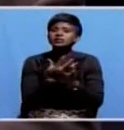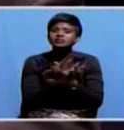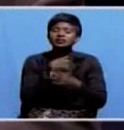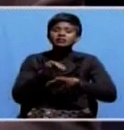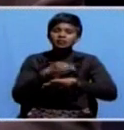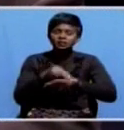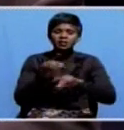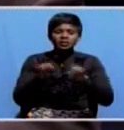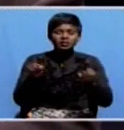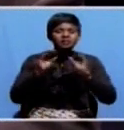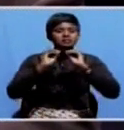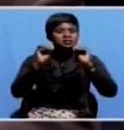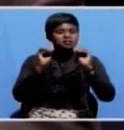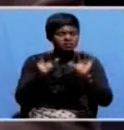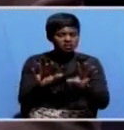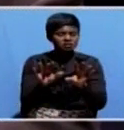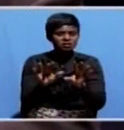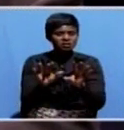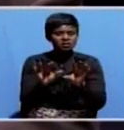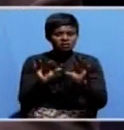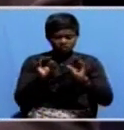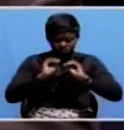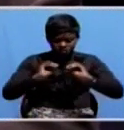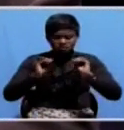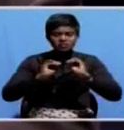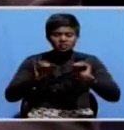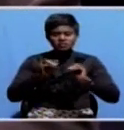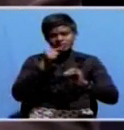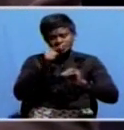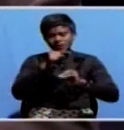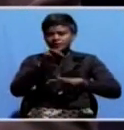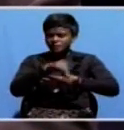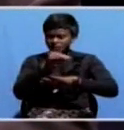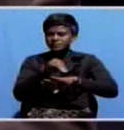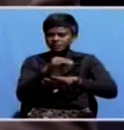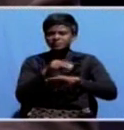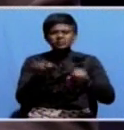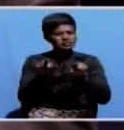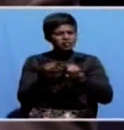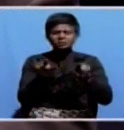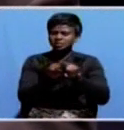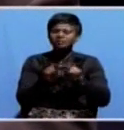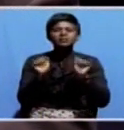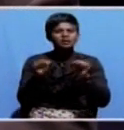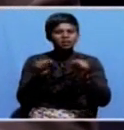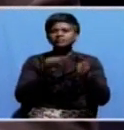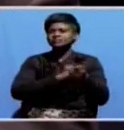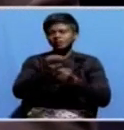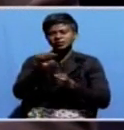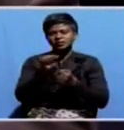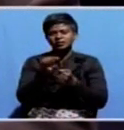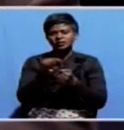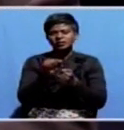But the teachers there instilled in us that mathematics is just an ordinary subject. You can make it, you can